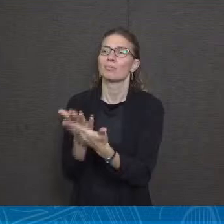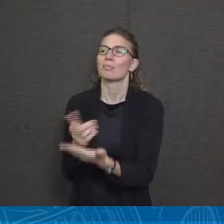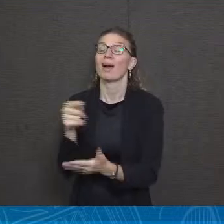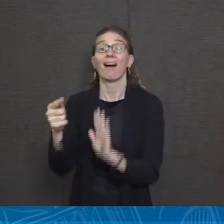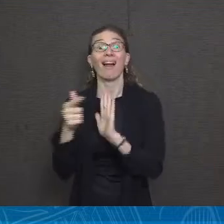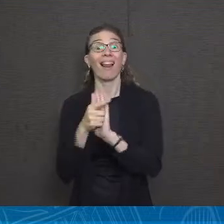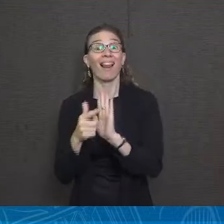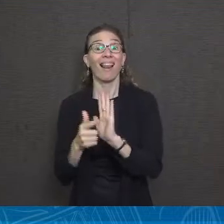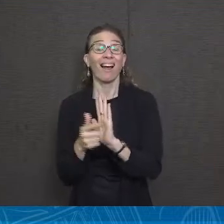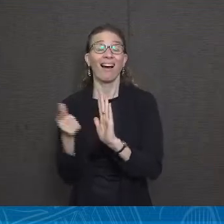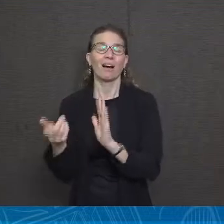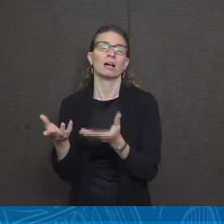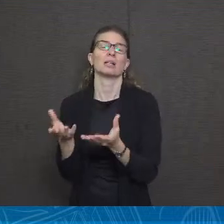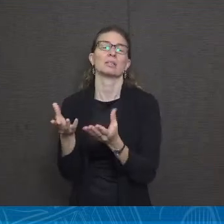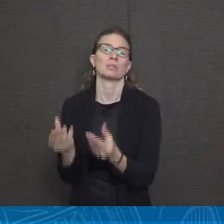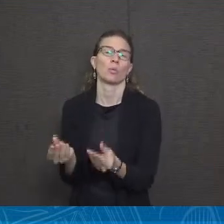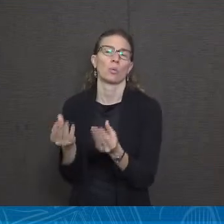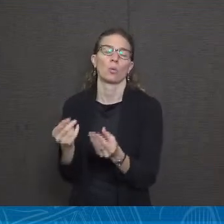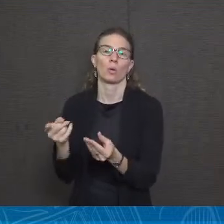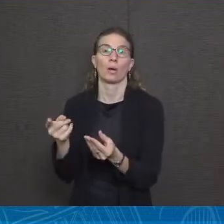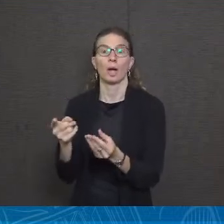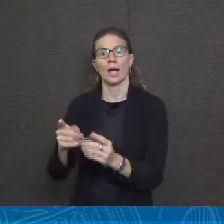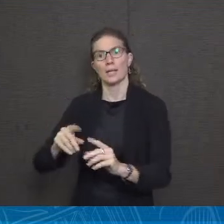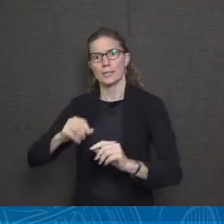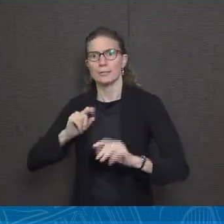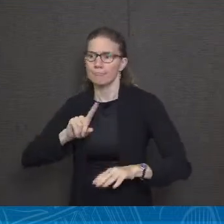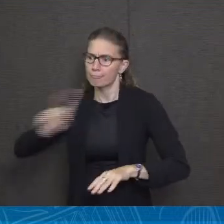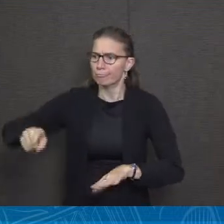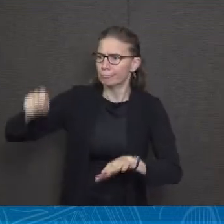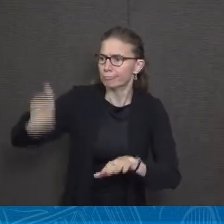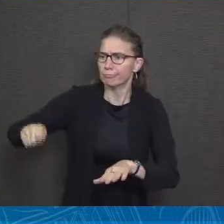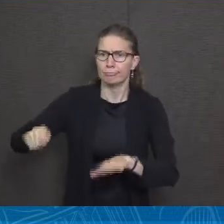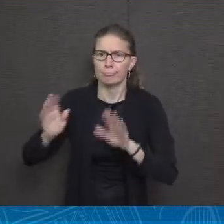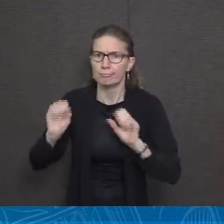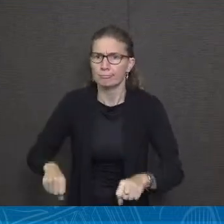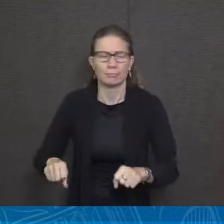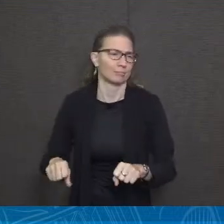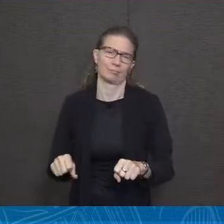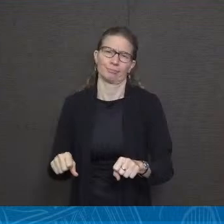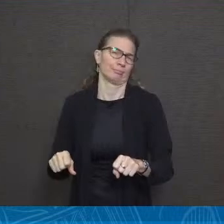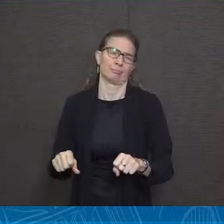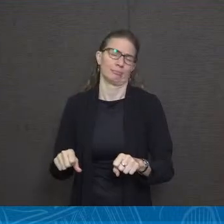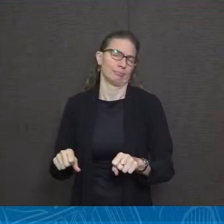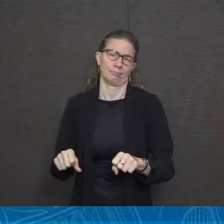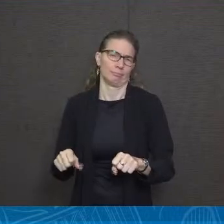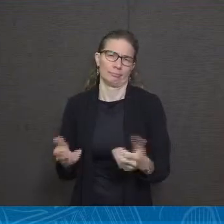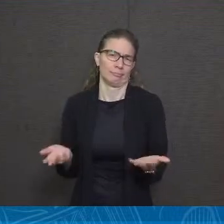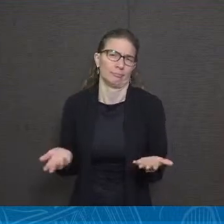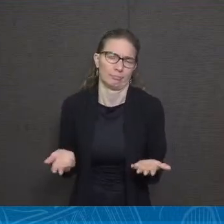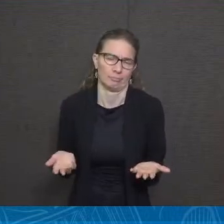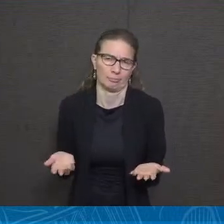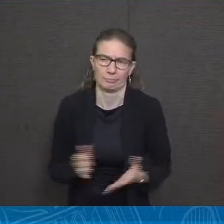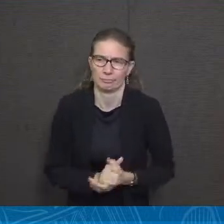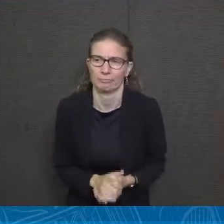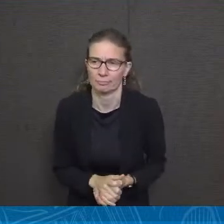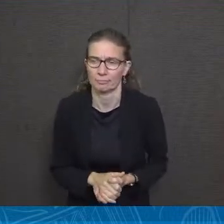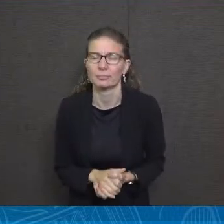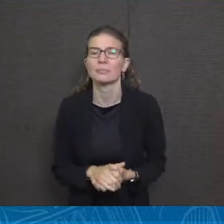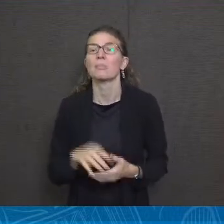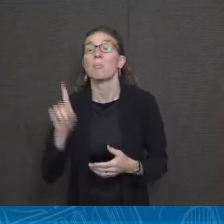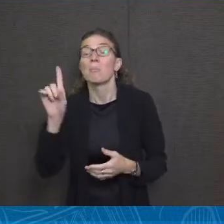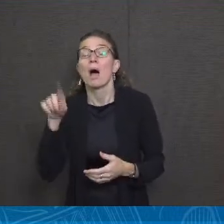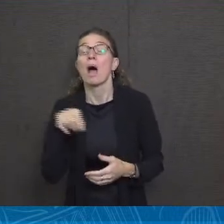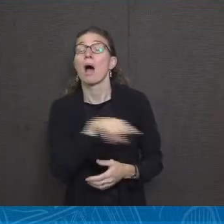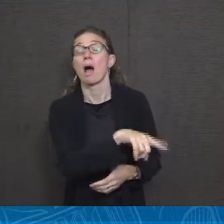time speaking with governments, the law, the policy makers around what needs to go into a law. They should be consulting with communities